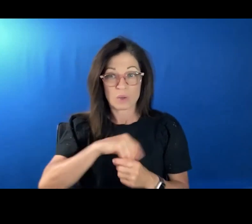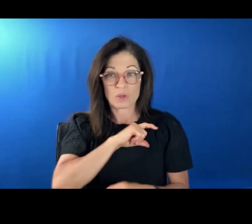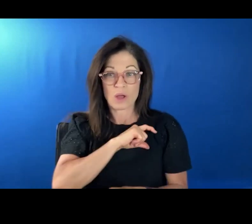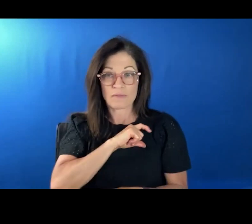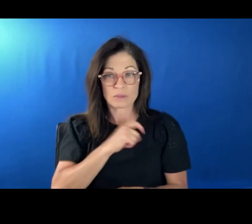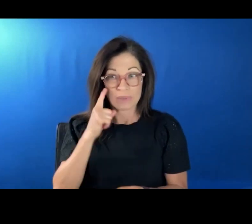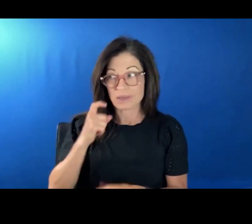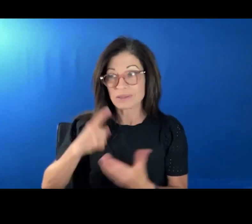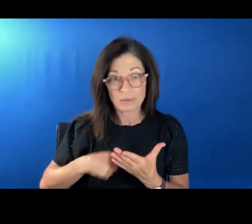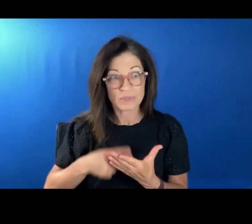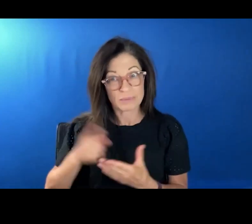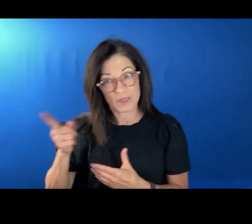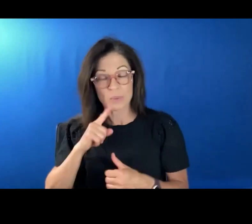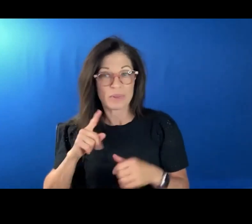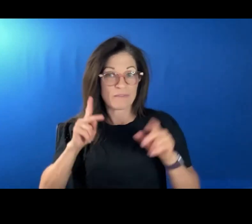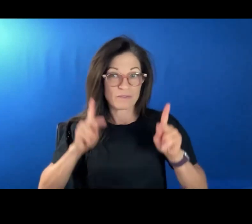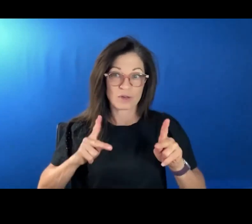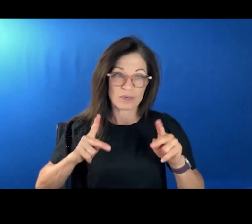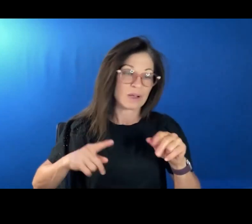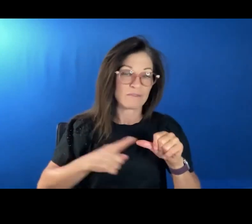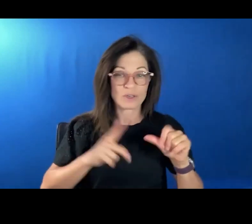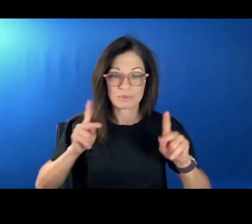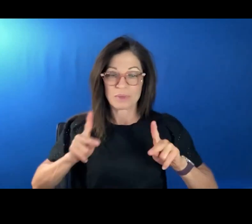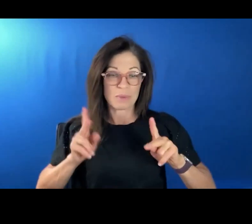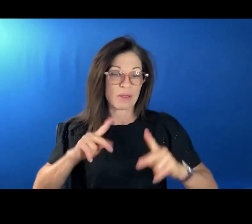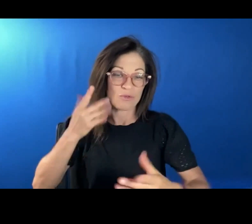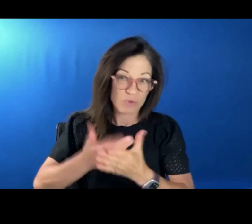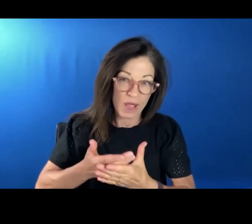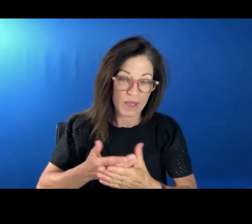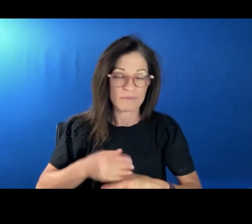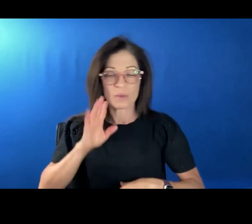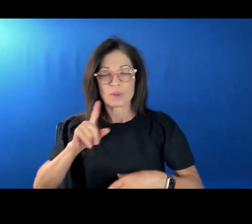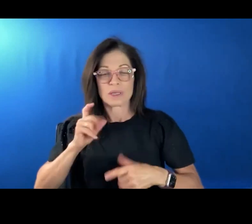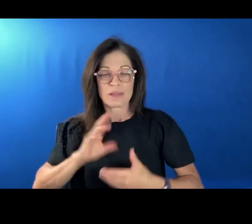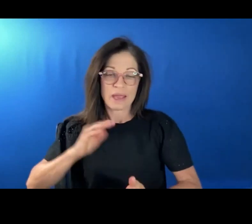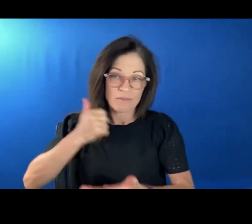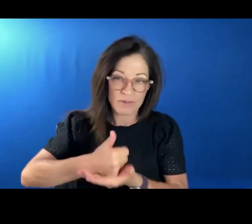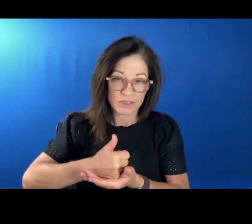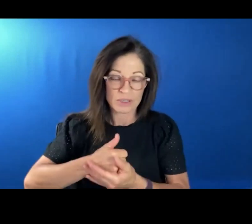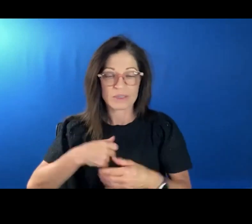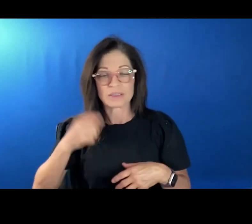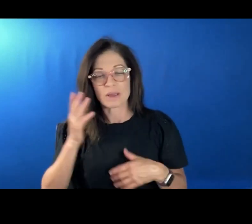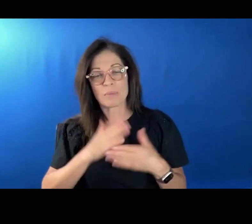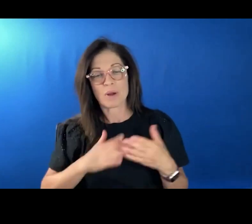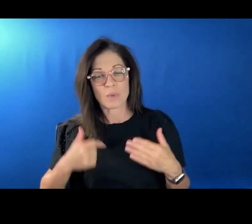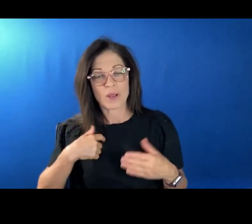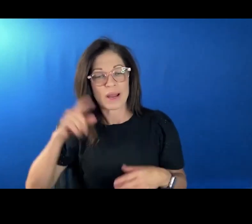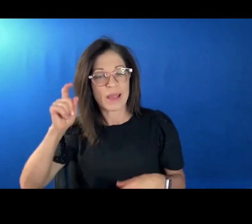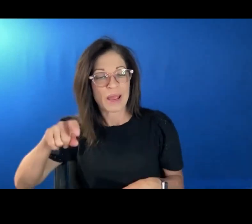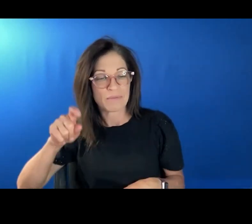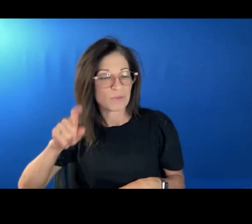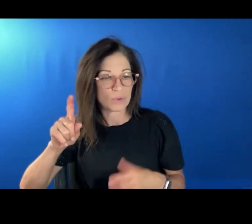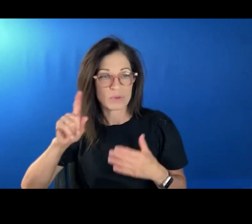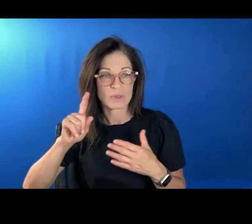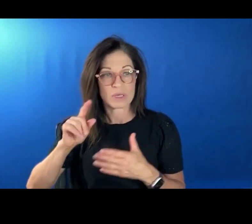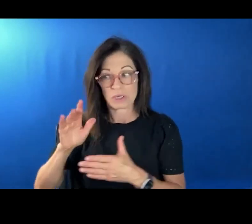at times going to be first on scene. They are going to need that intervention. There's going to be that piece where we're going to have to share